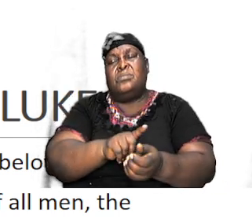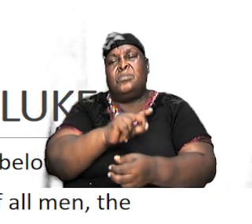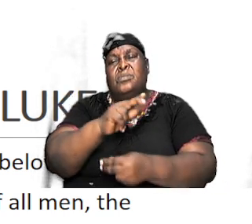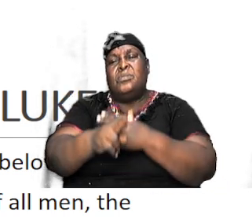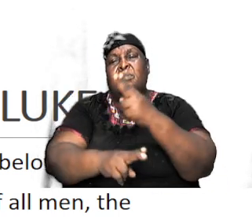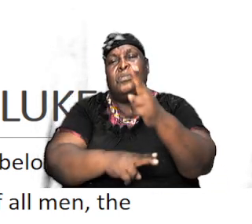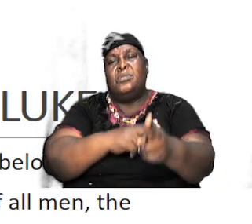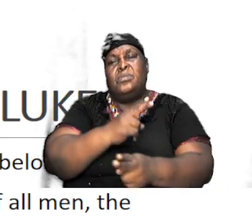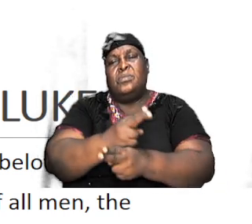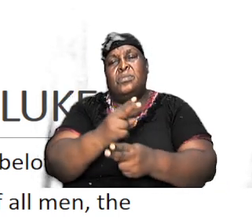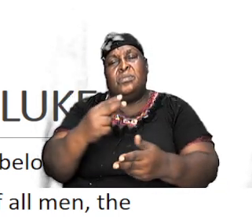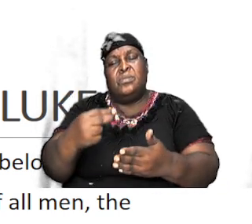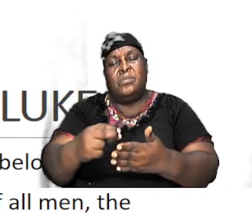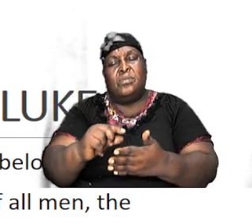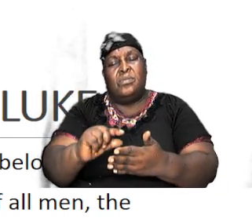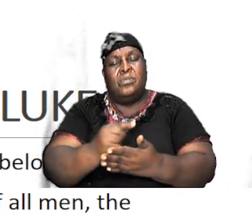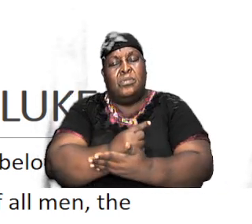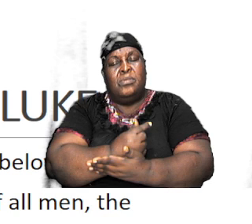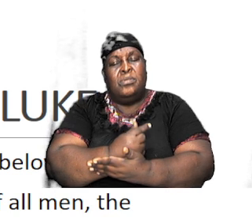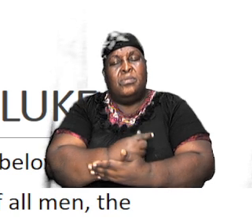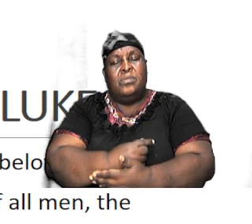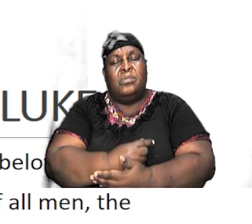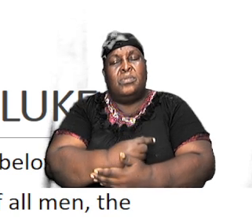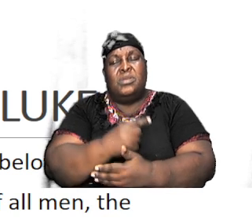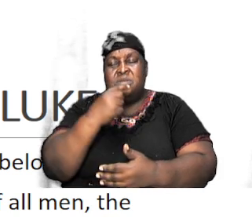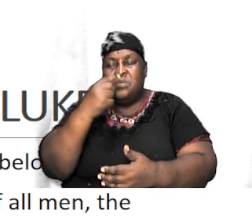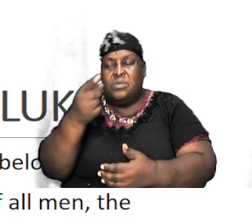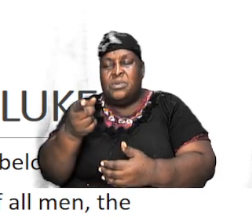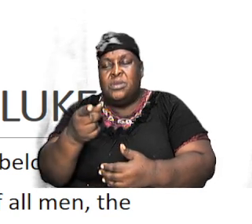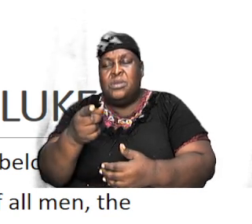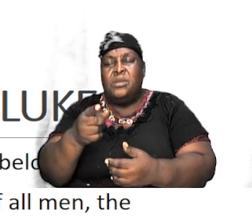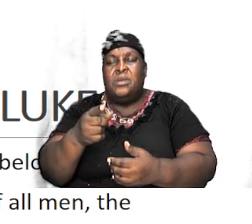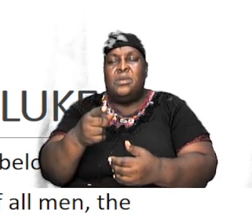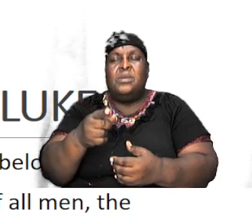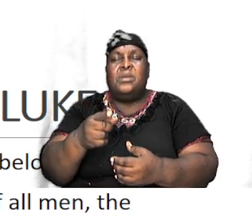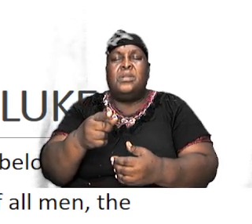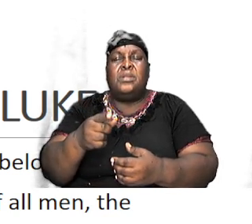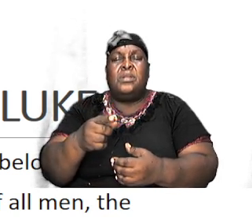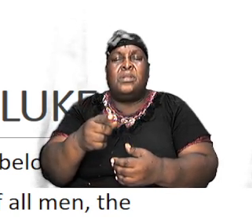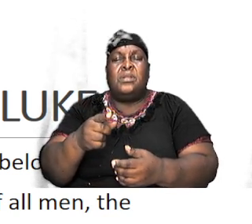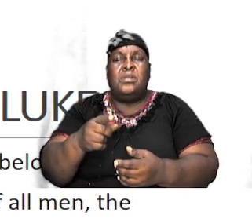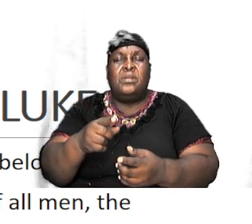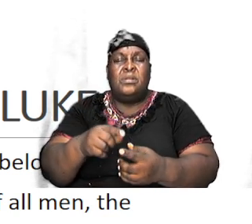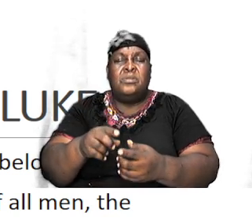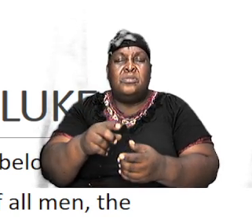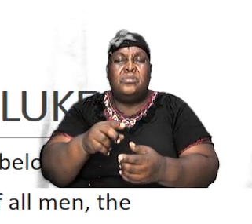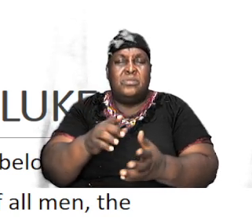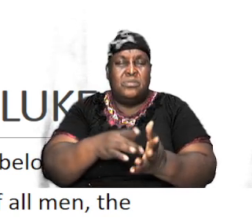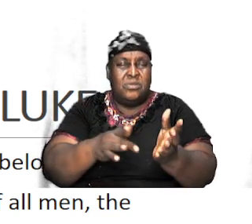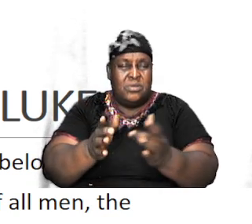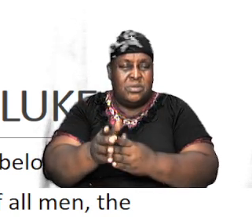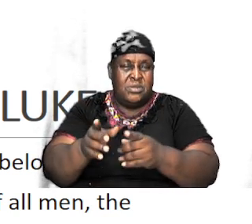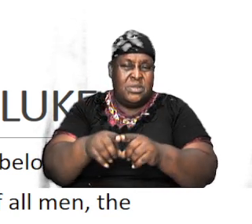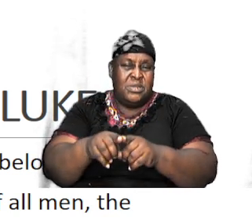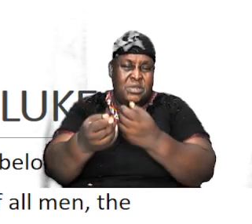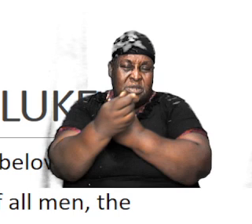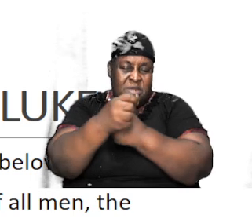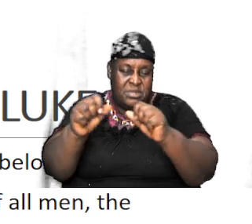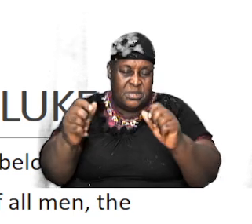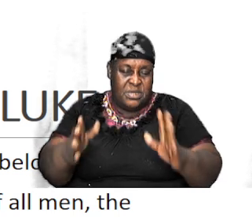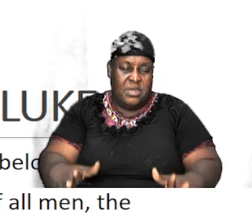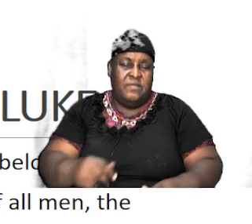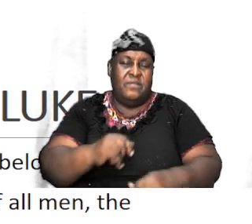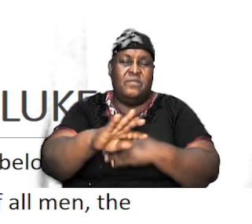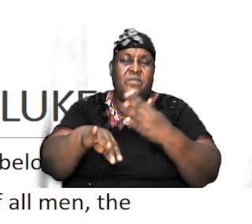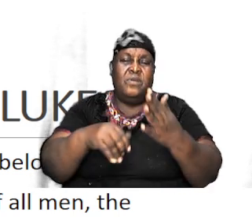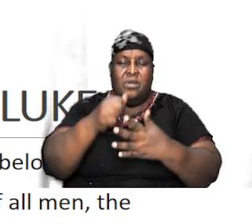universal gospel. It describing Jesus as the savior of all men, the seeker of